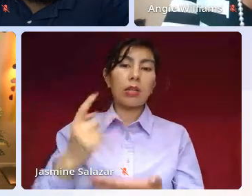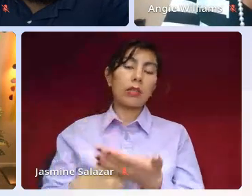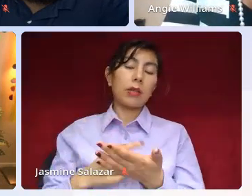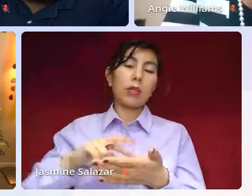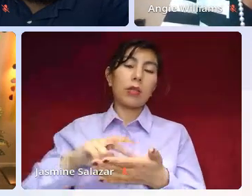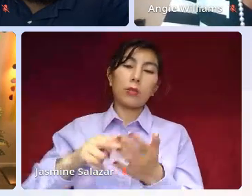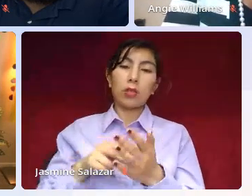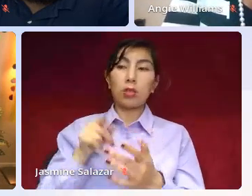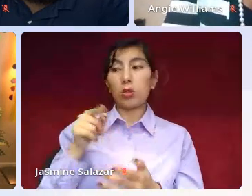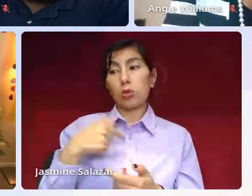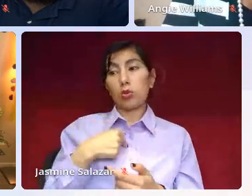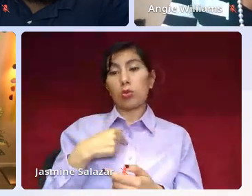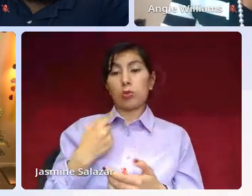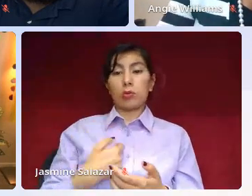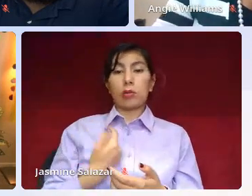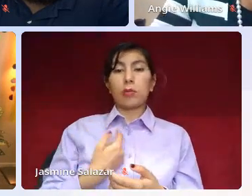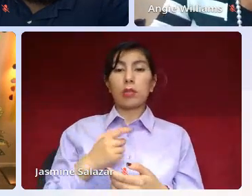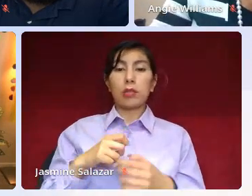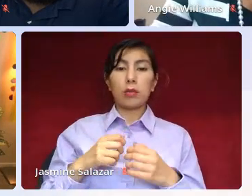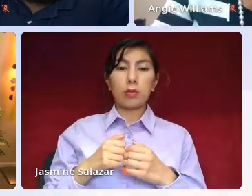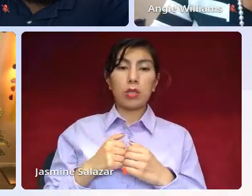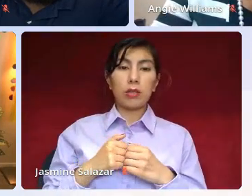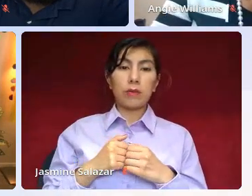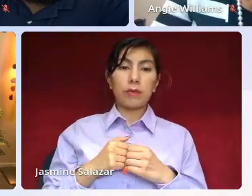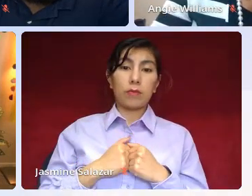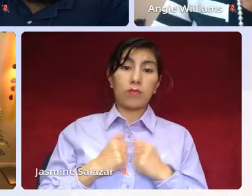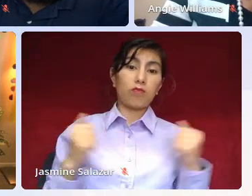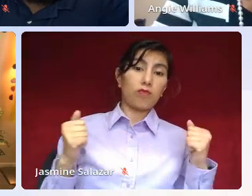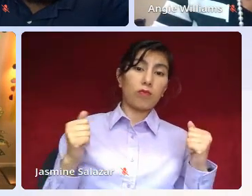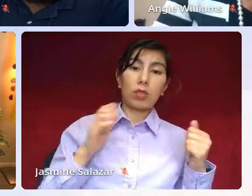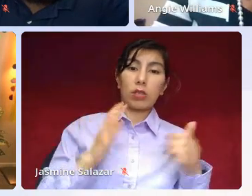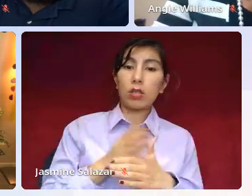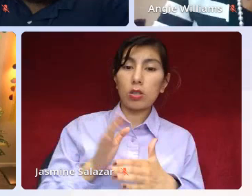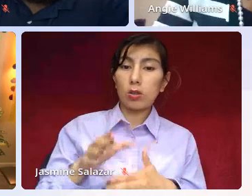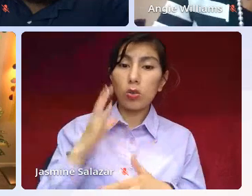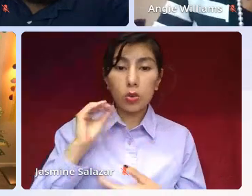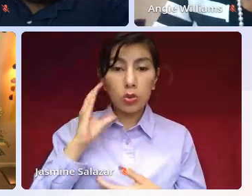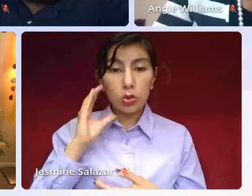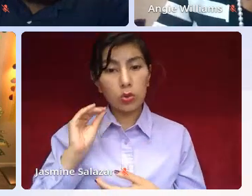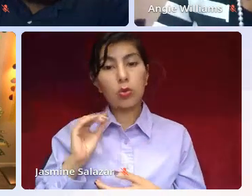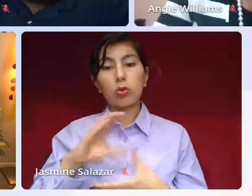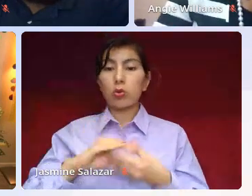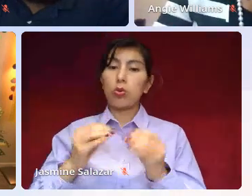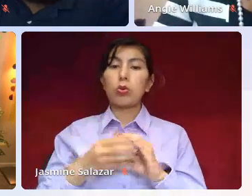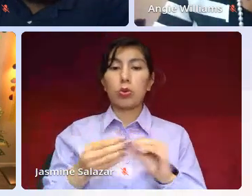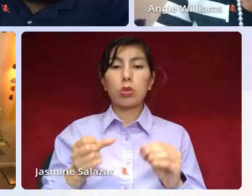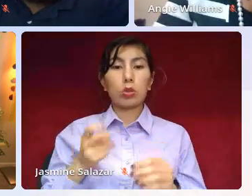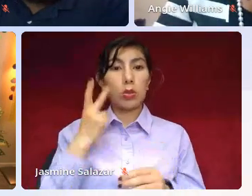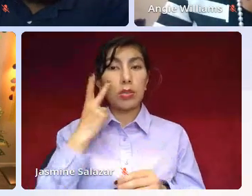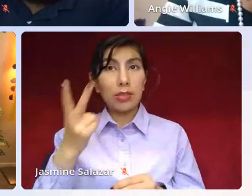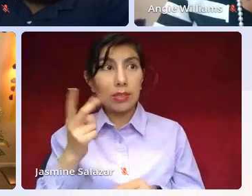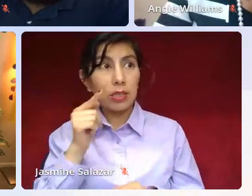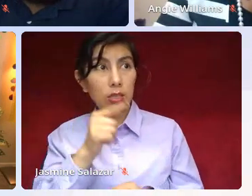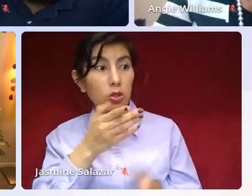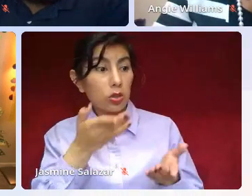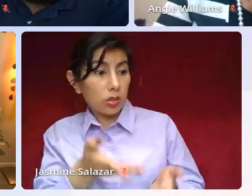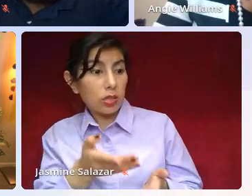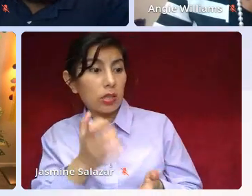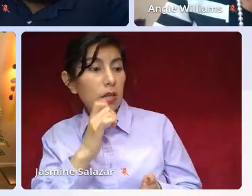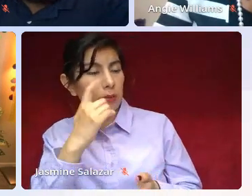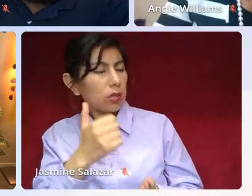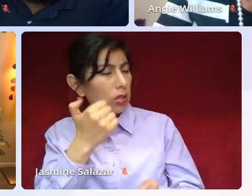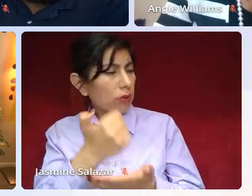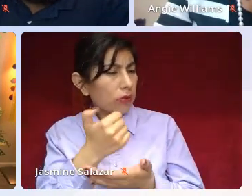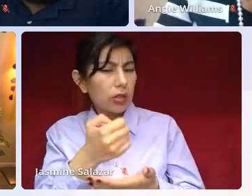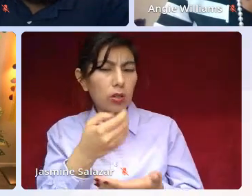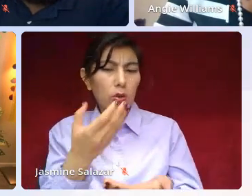to be vulnerable and share your story and experience, so they can see that you're there not because of the funding or the grant,